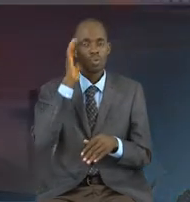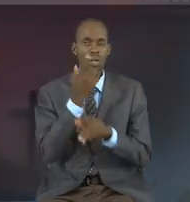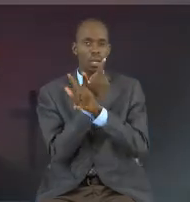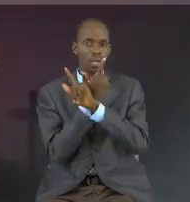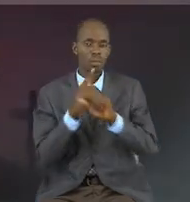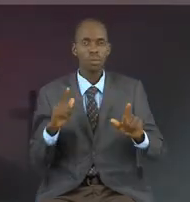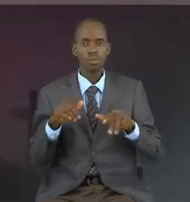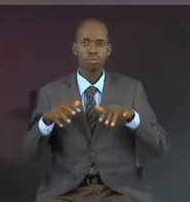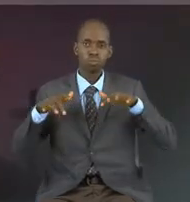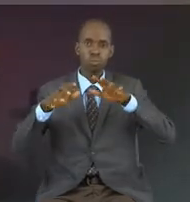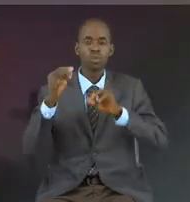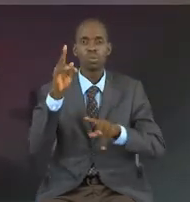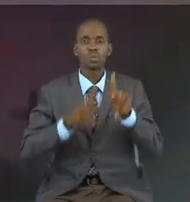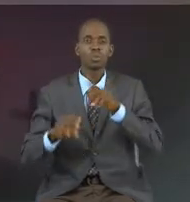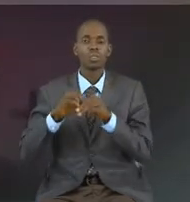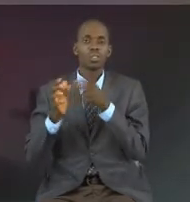people.